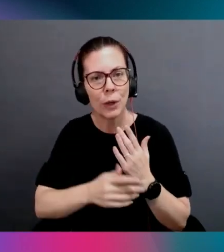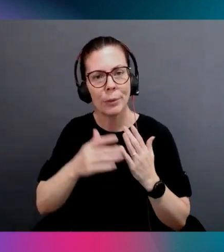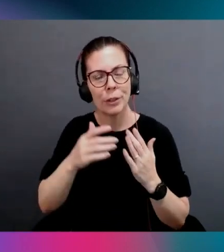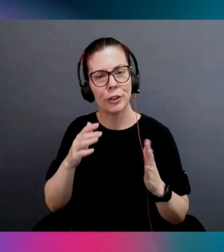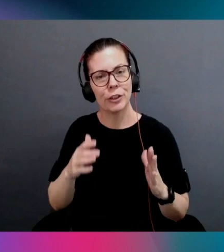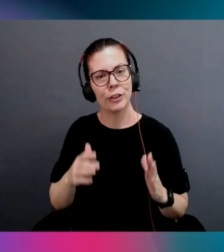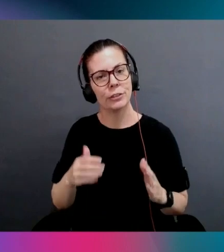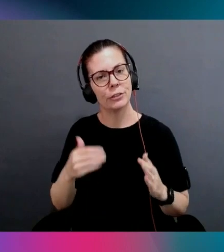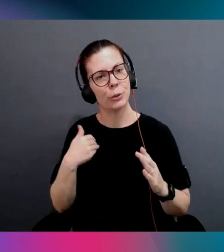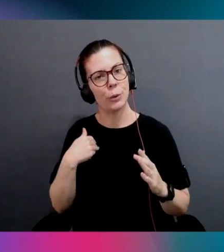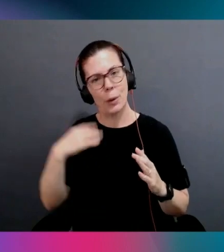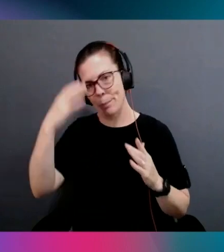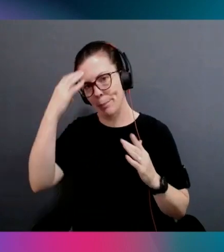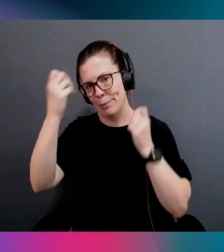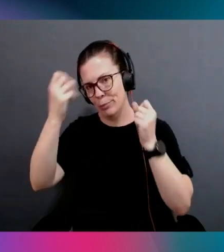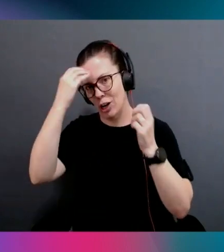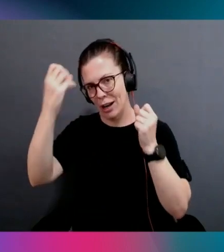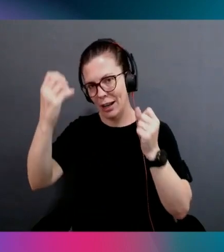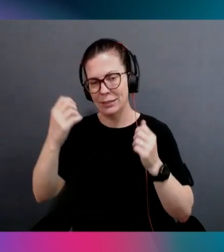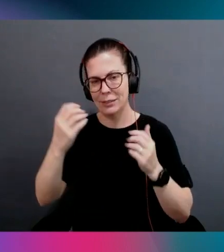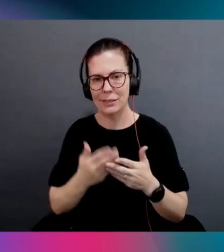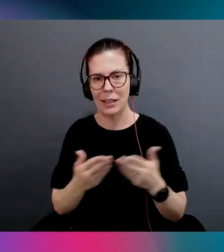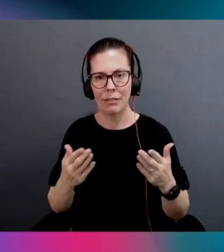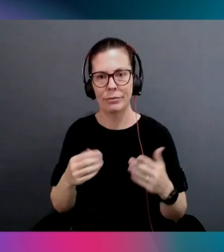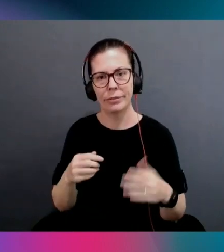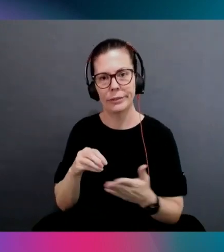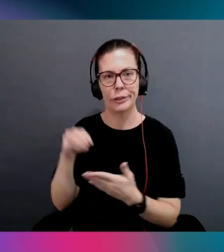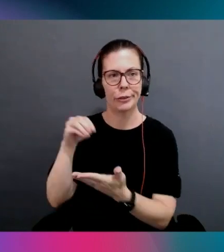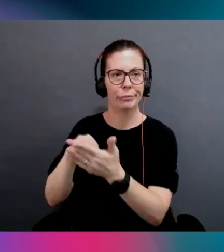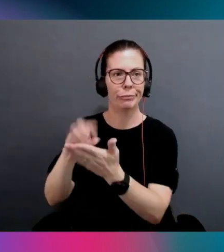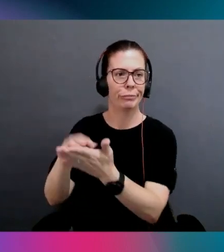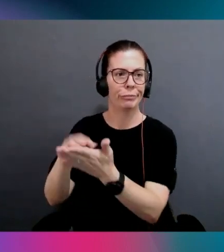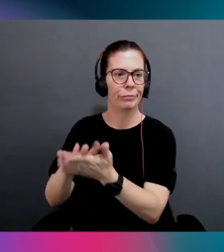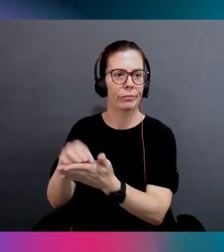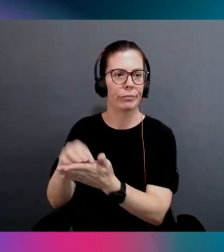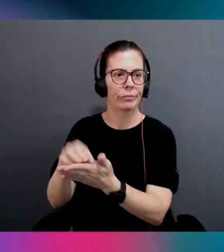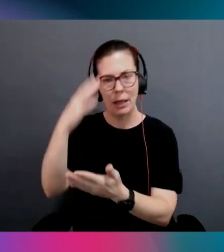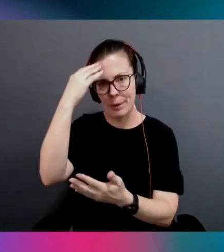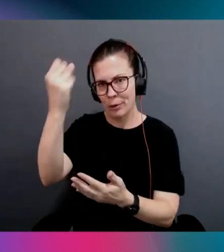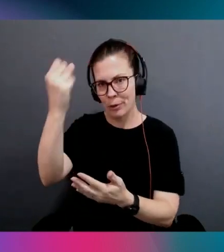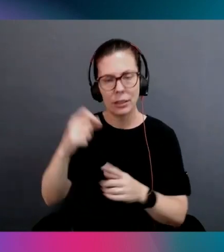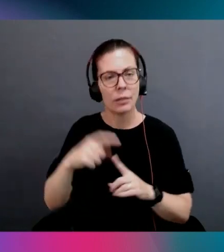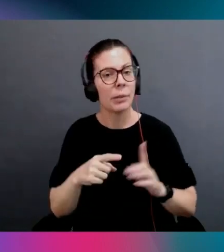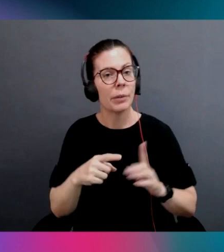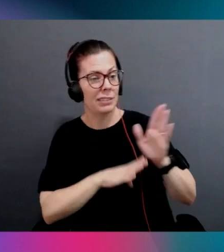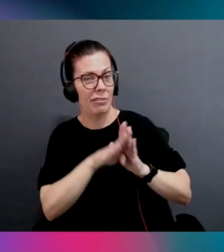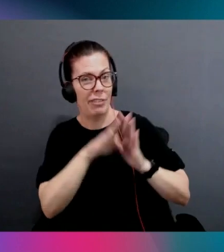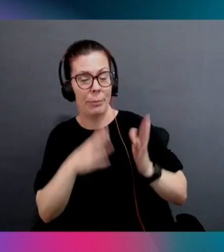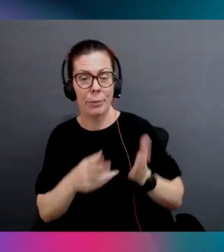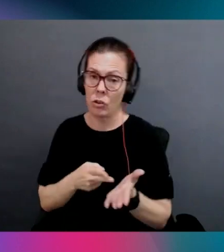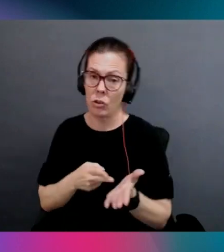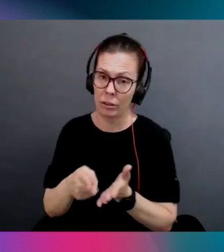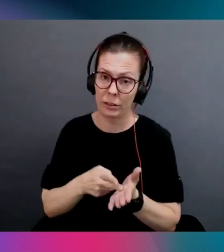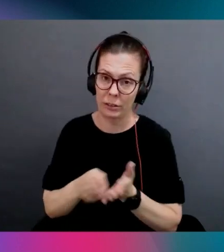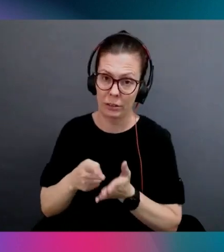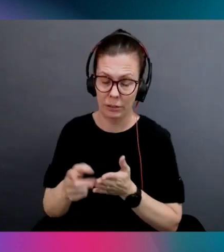things memorized and just spitting them out, right? Yeah. Really, as a developer, I'll be honest too.